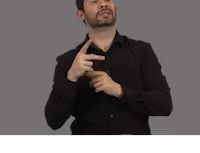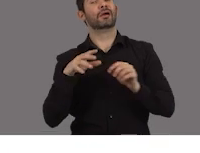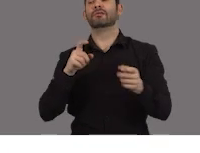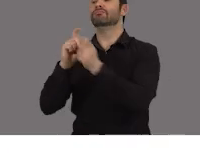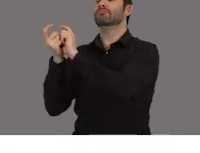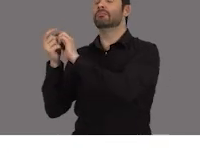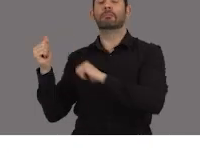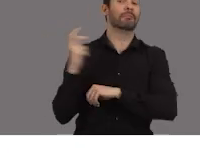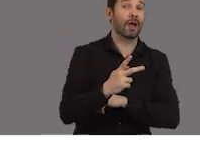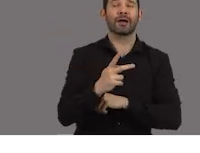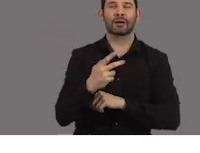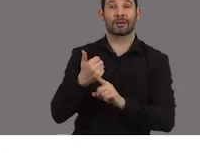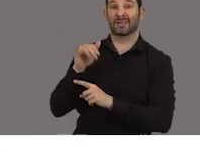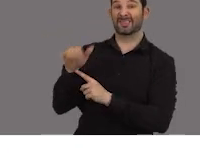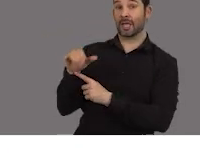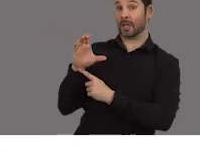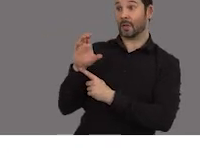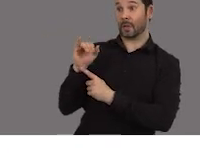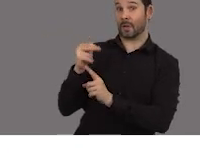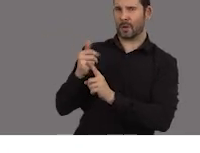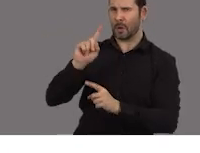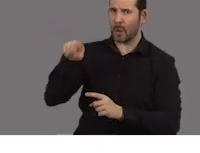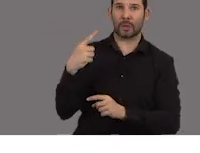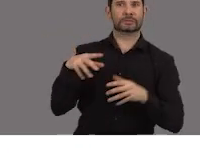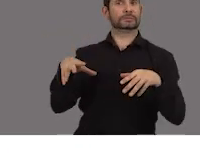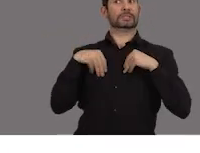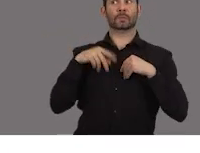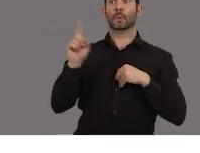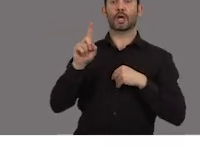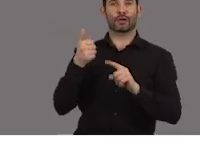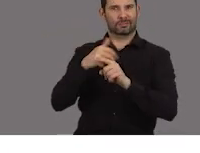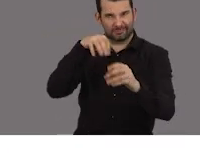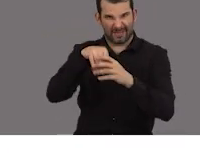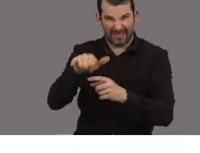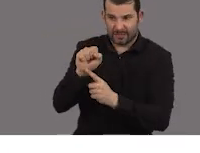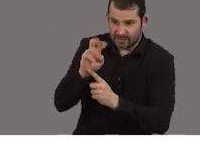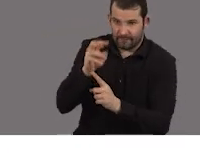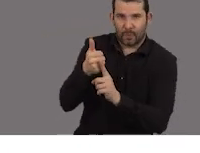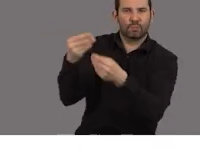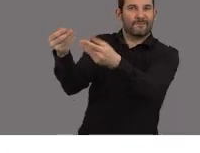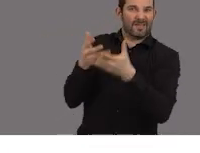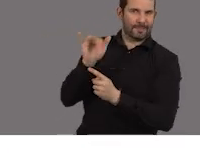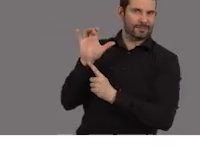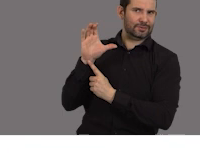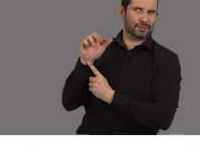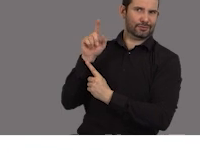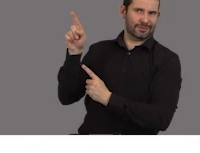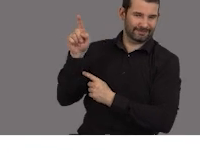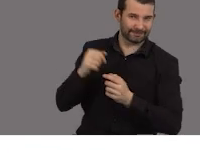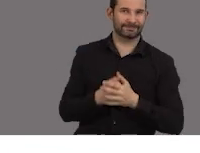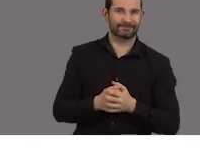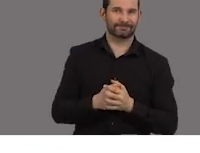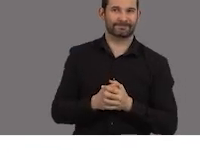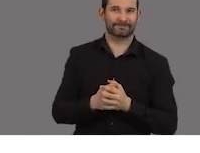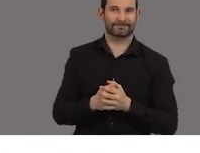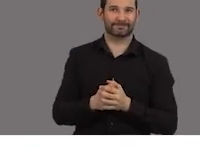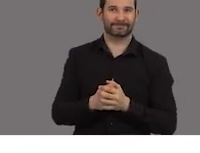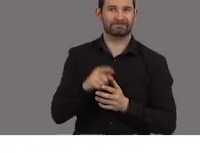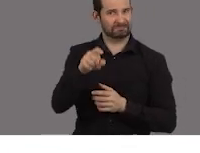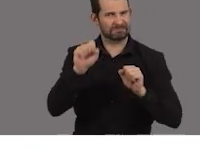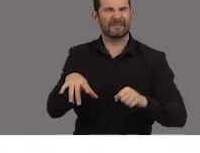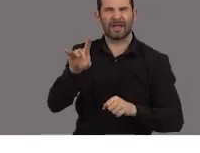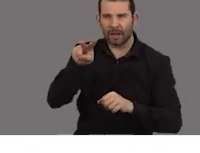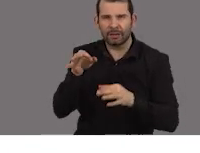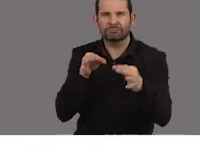the CVITP. The coin is only accepted in the software provided by the CRA. You can